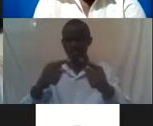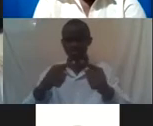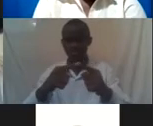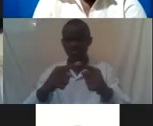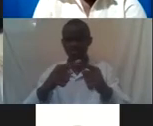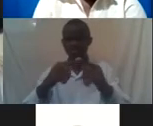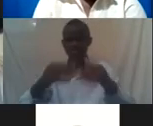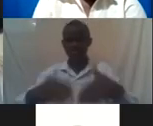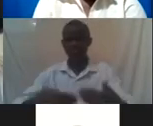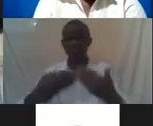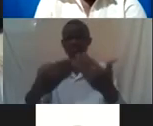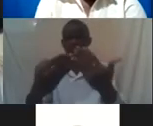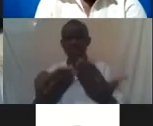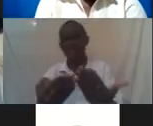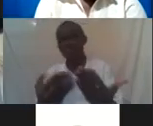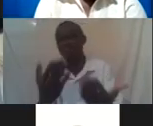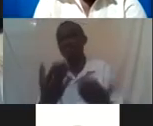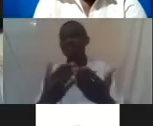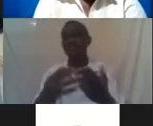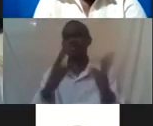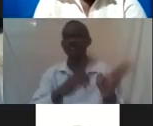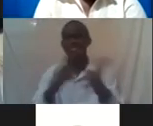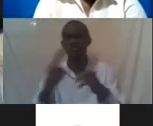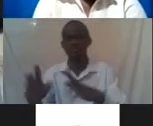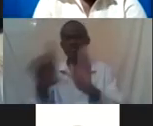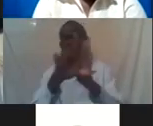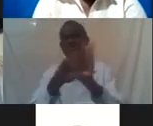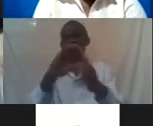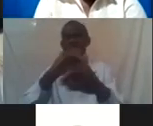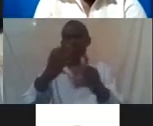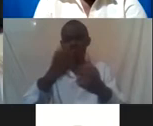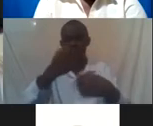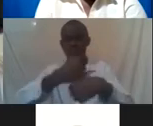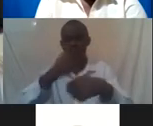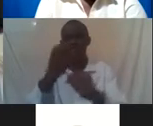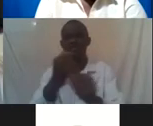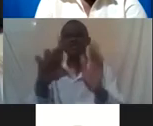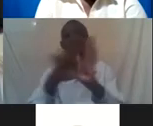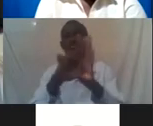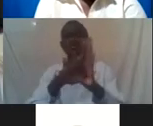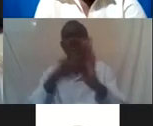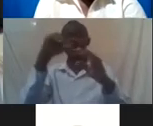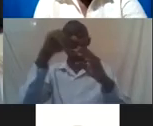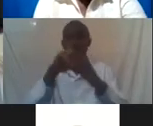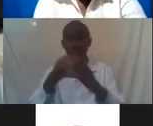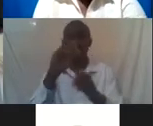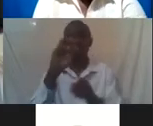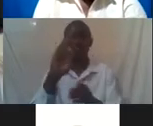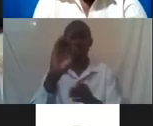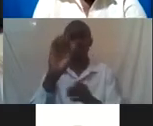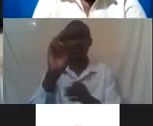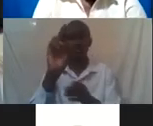enactment of ordinary legislation and formulation of policy to a referendum when the constitution does